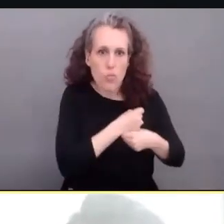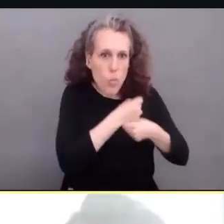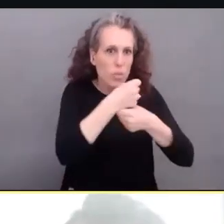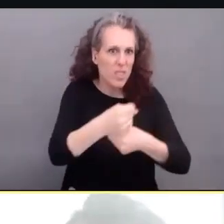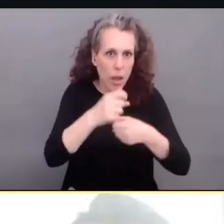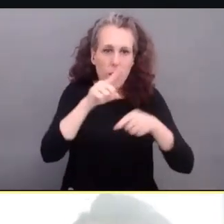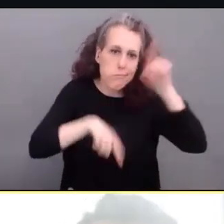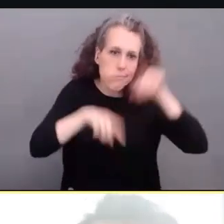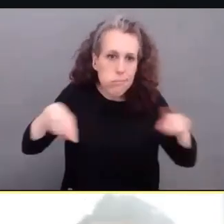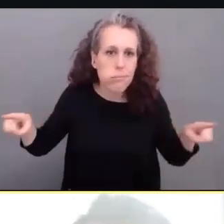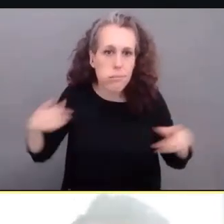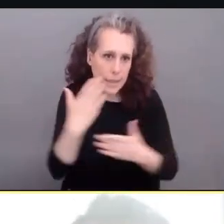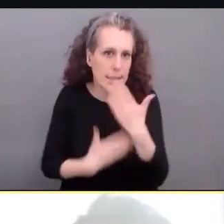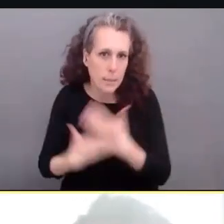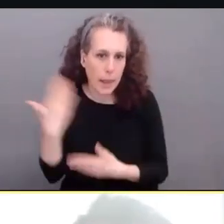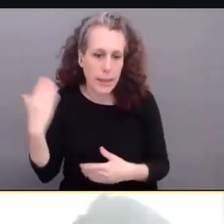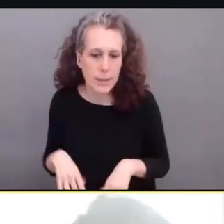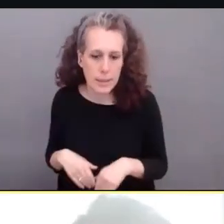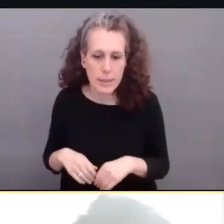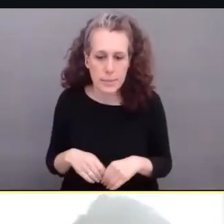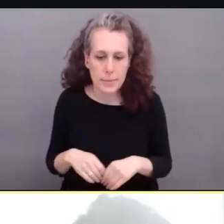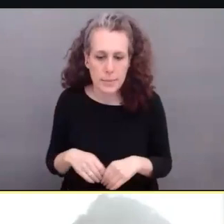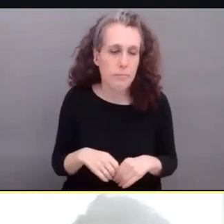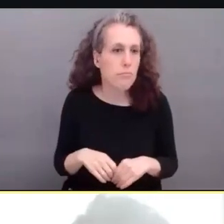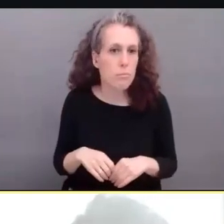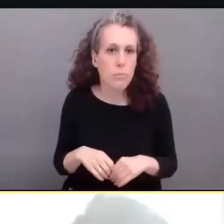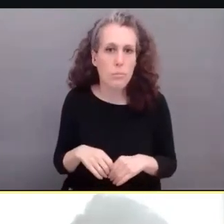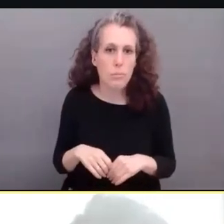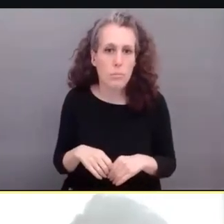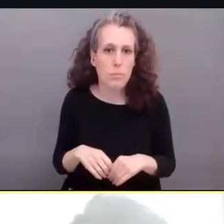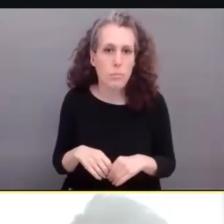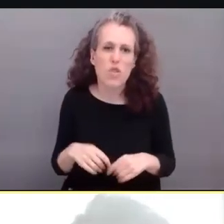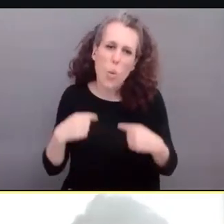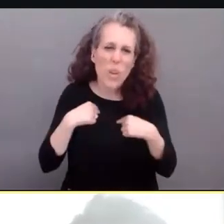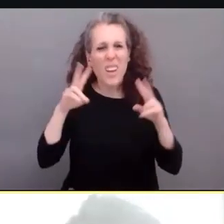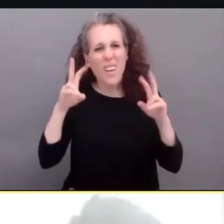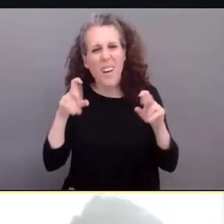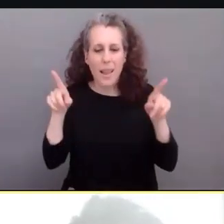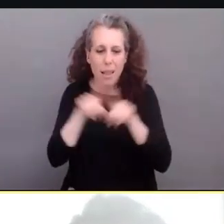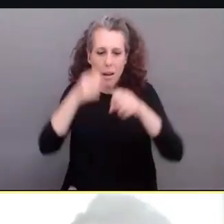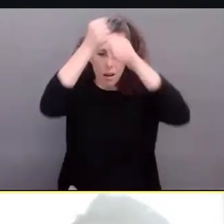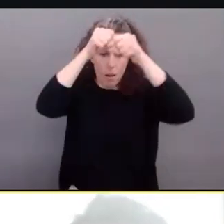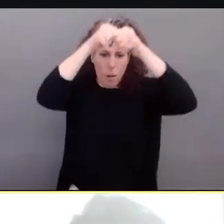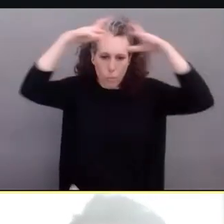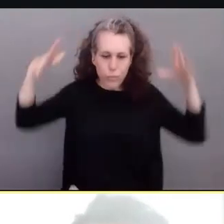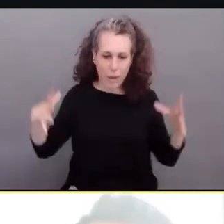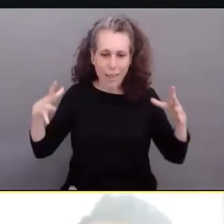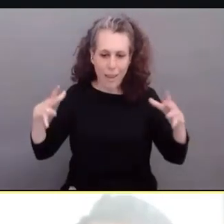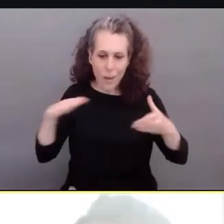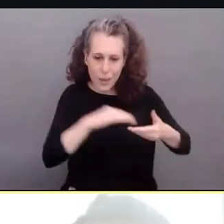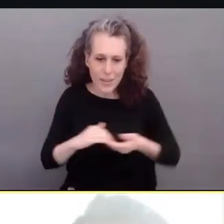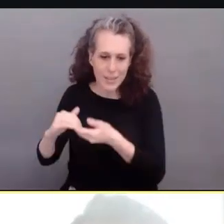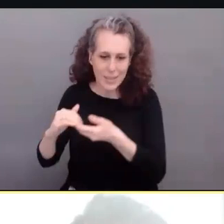of disabilities. So we are kind of an umbrella organization comprising from all these organizations